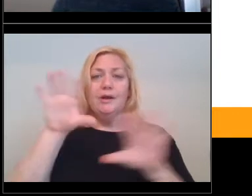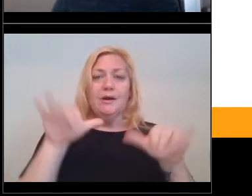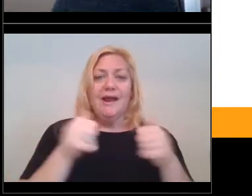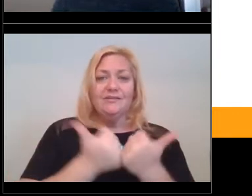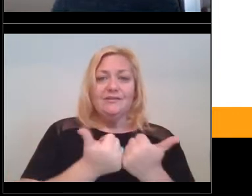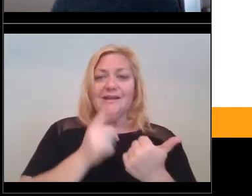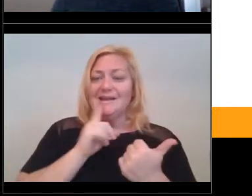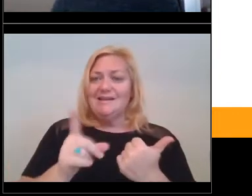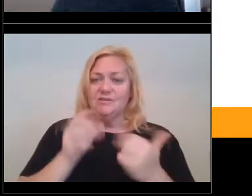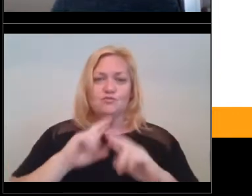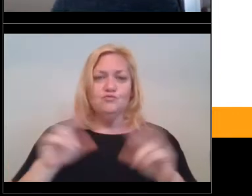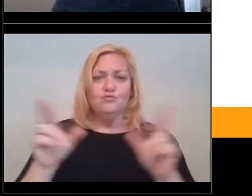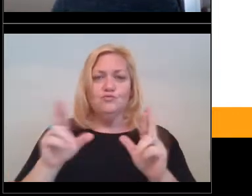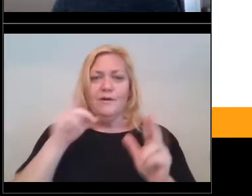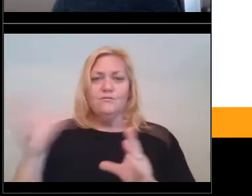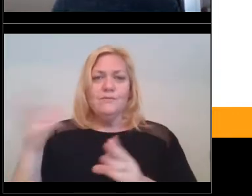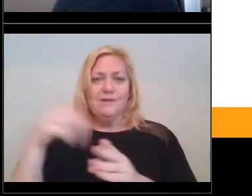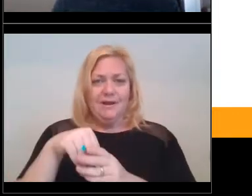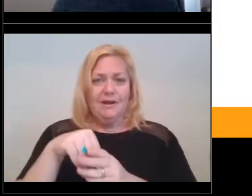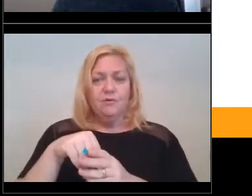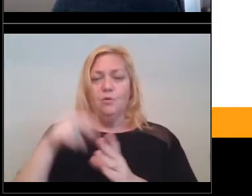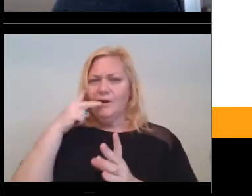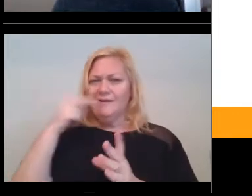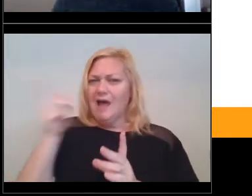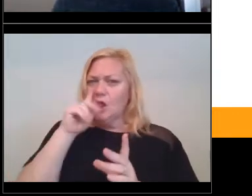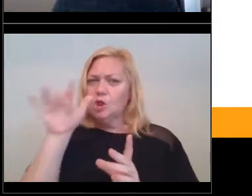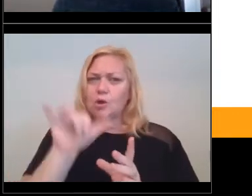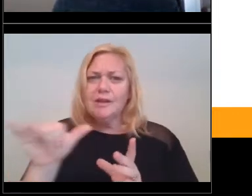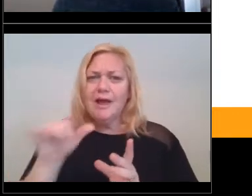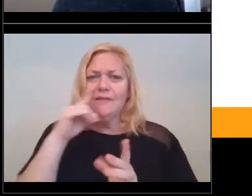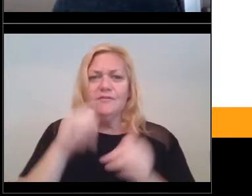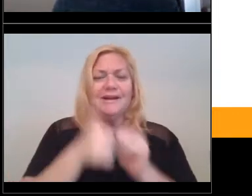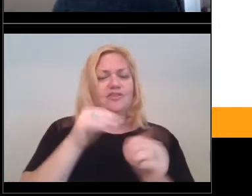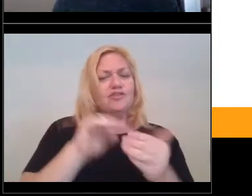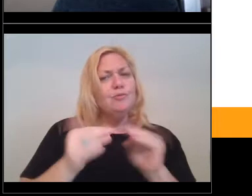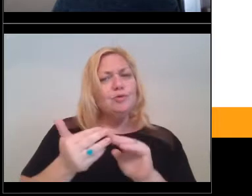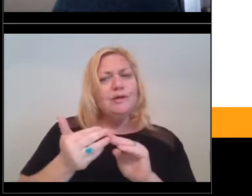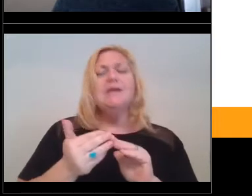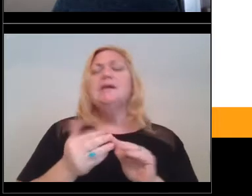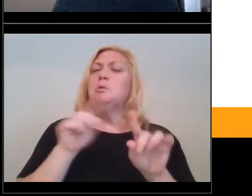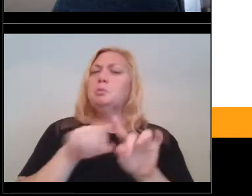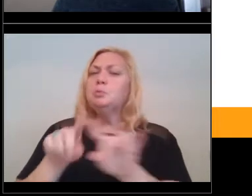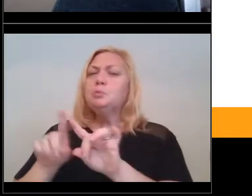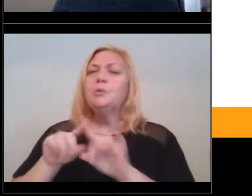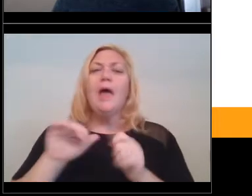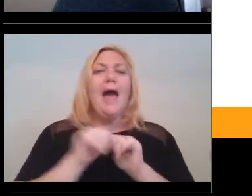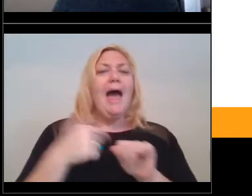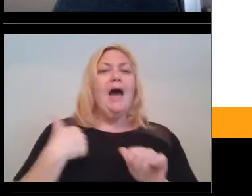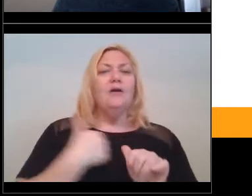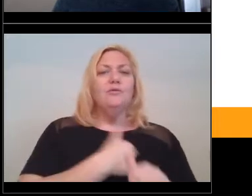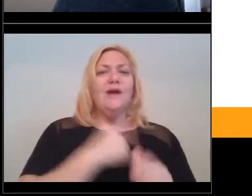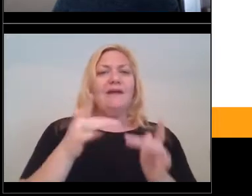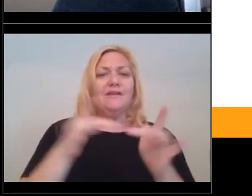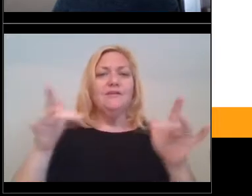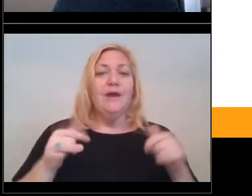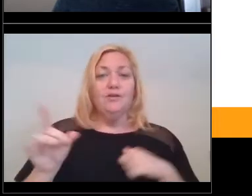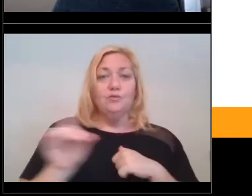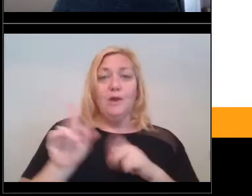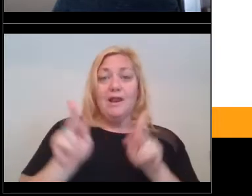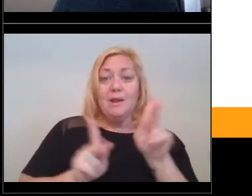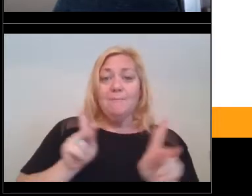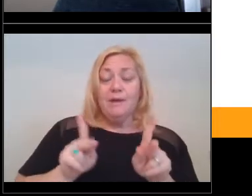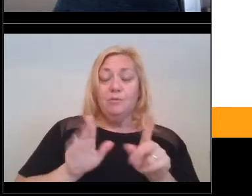is equipped to do engagement? What does that engagement look like for each community? How do we have a space where the folks